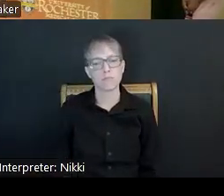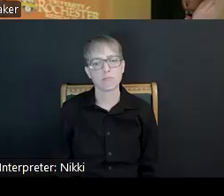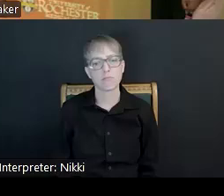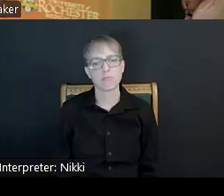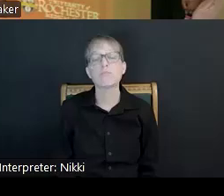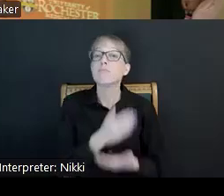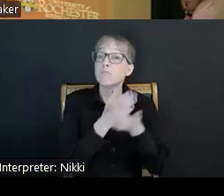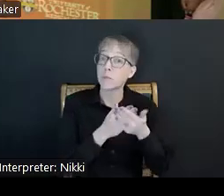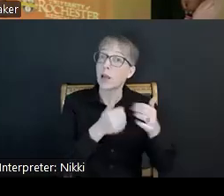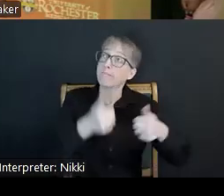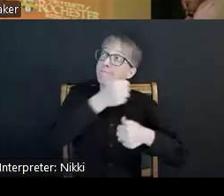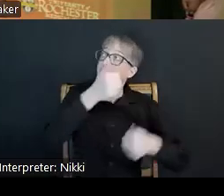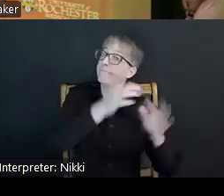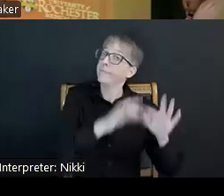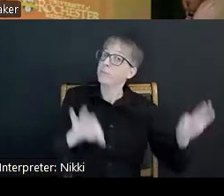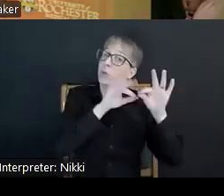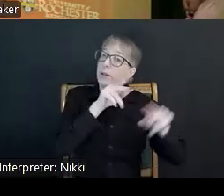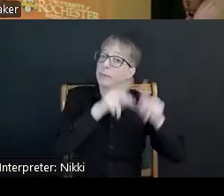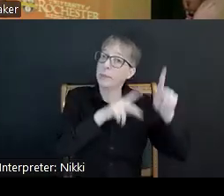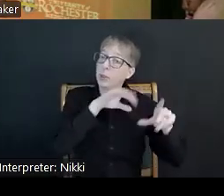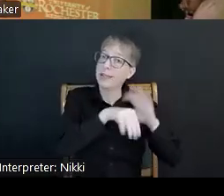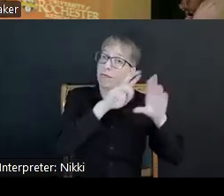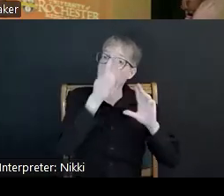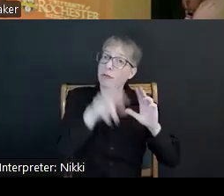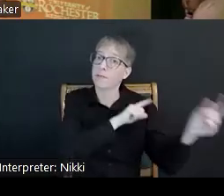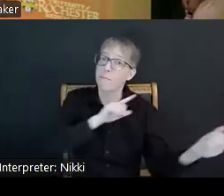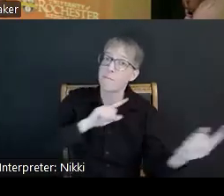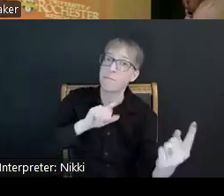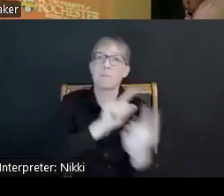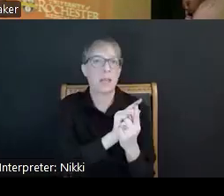people of Rochester. And they were driving him back to the hotel.